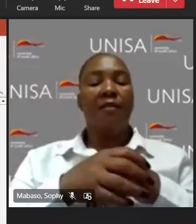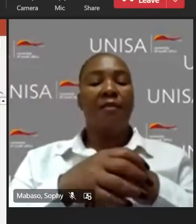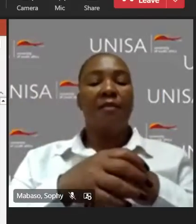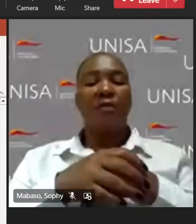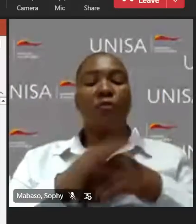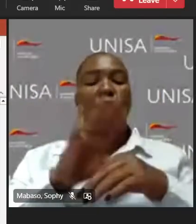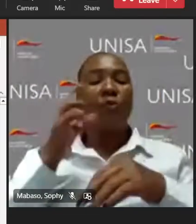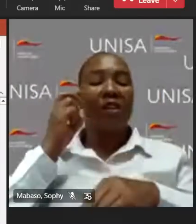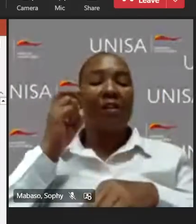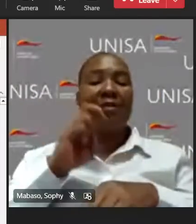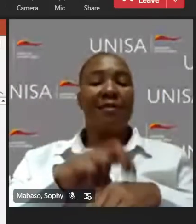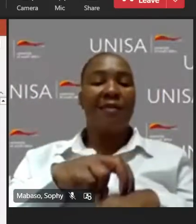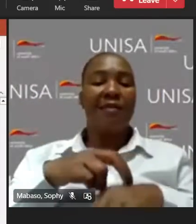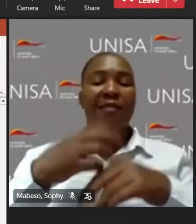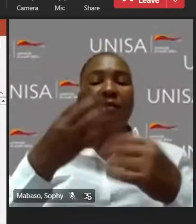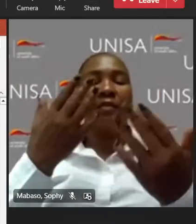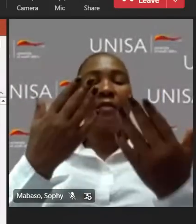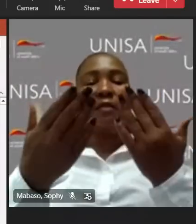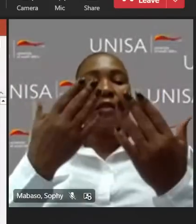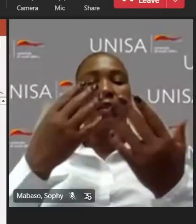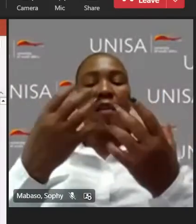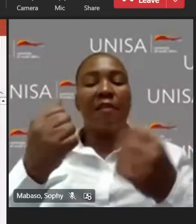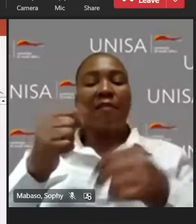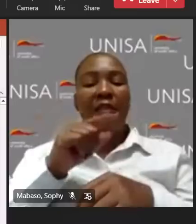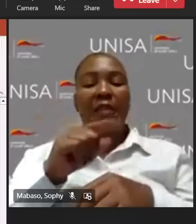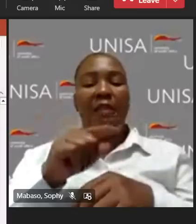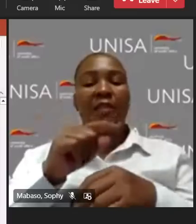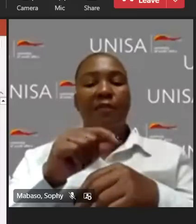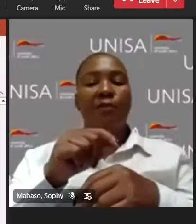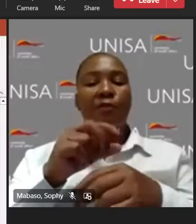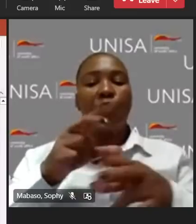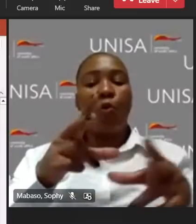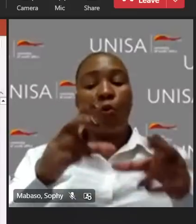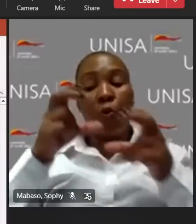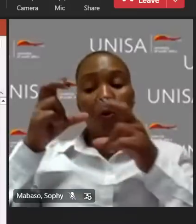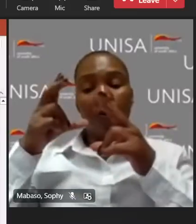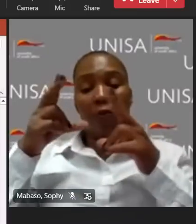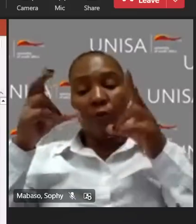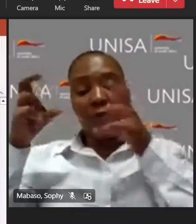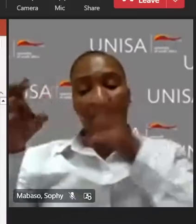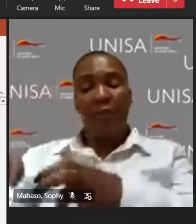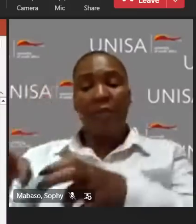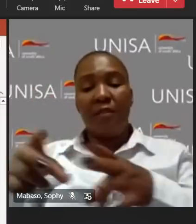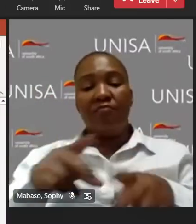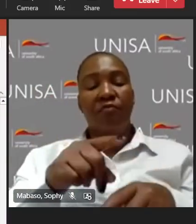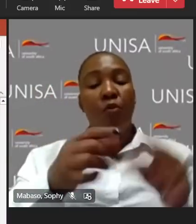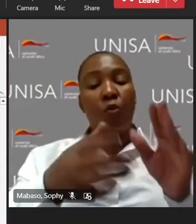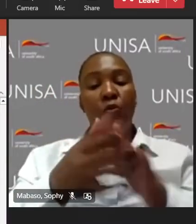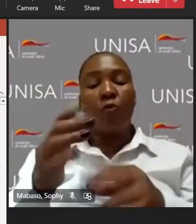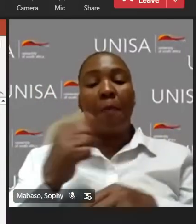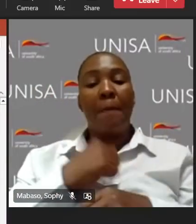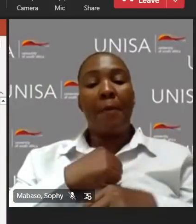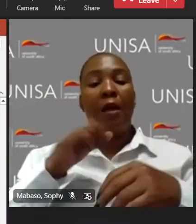to write this down or copy them. If you go to MyUnisa,